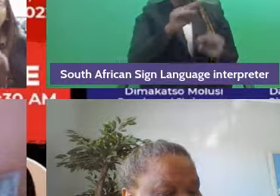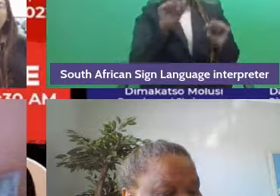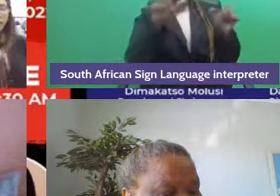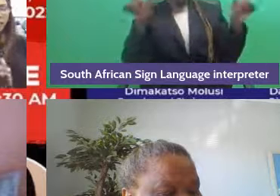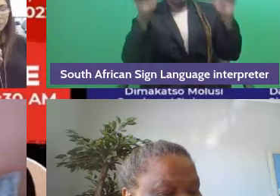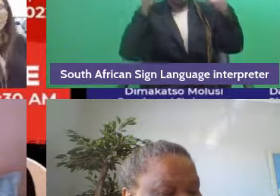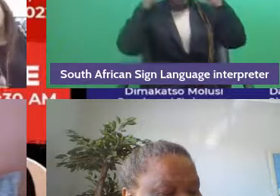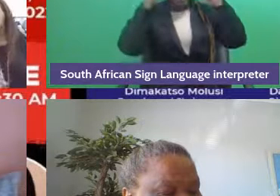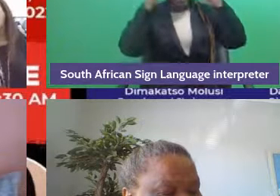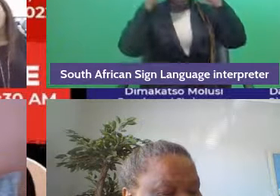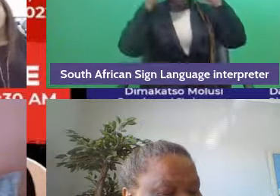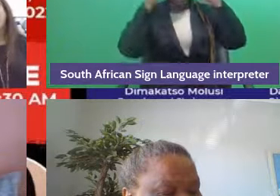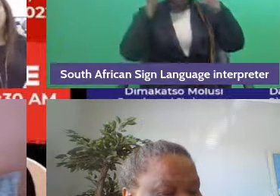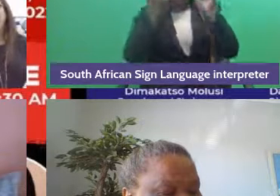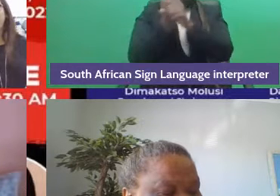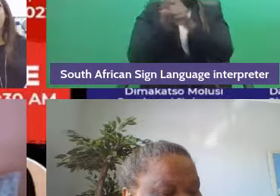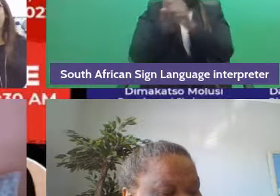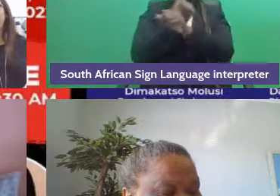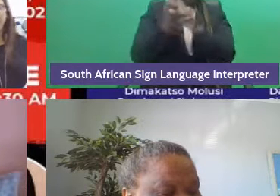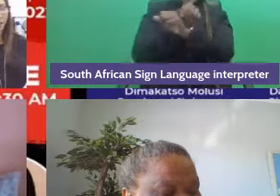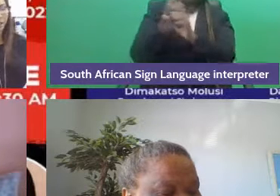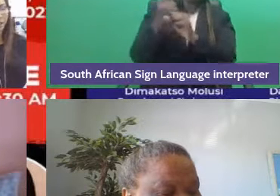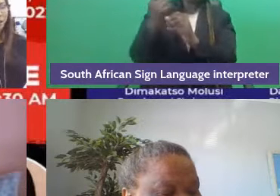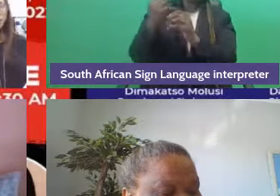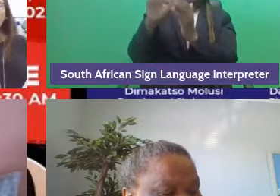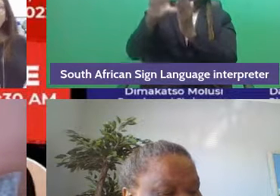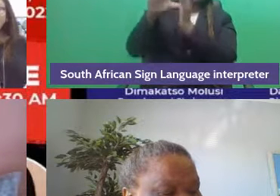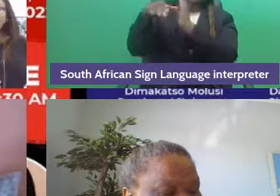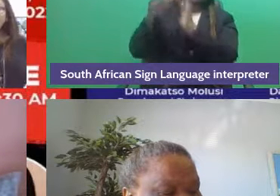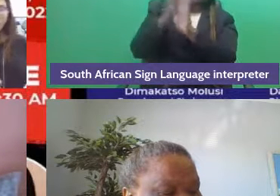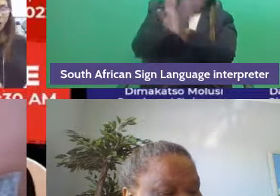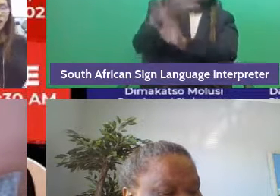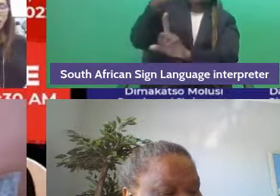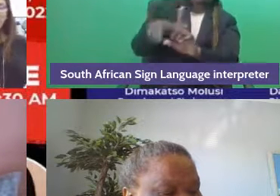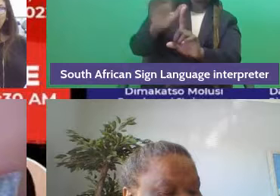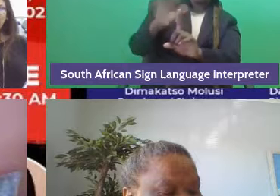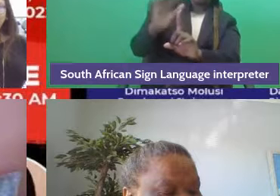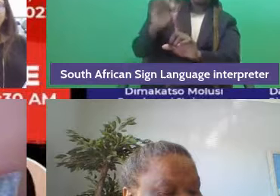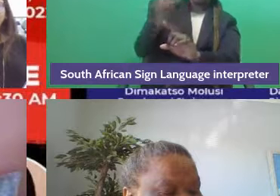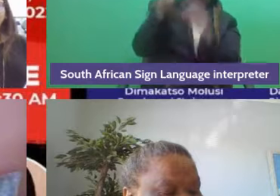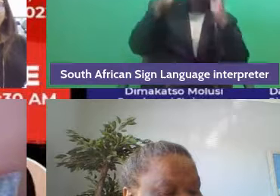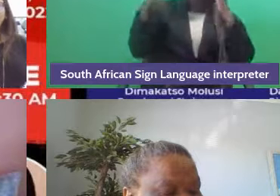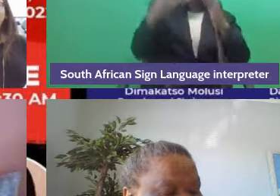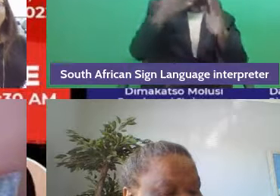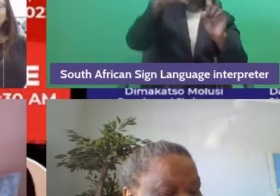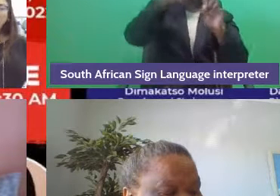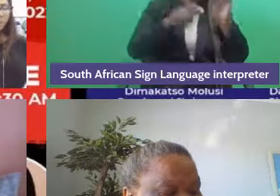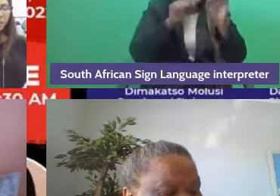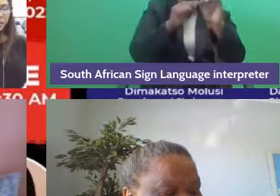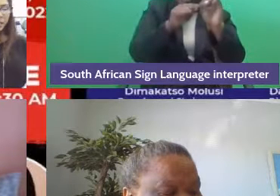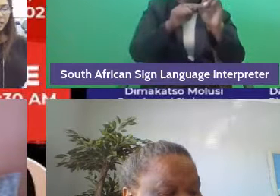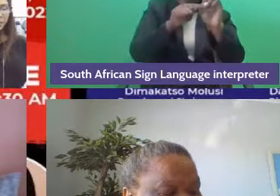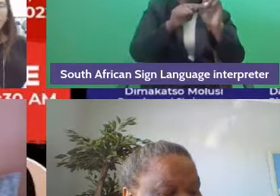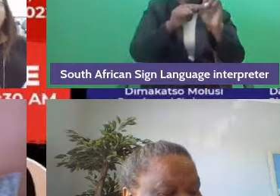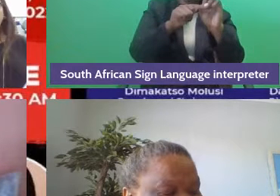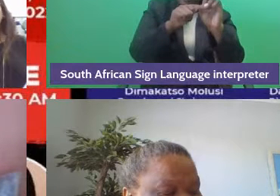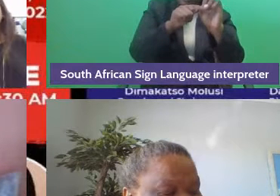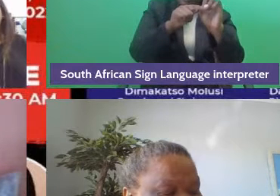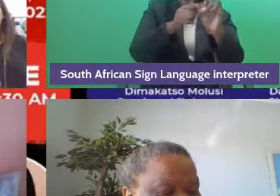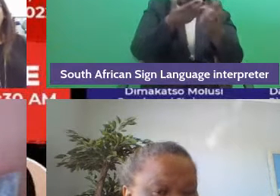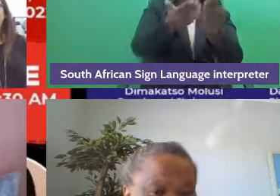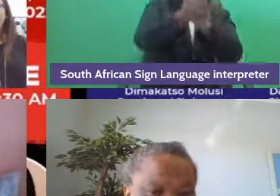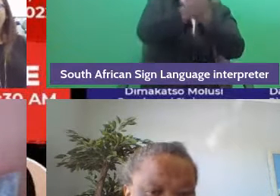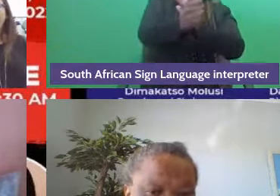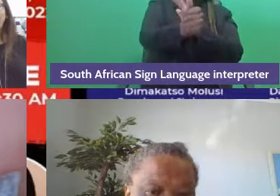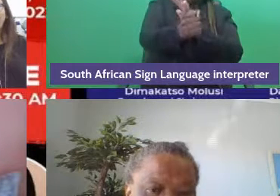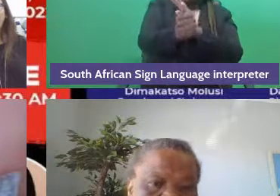always see the person before the disability. Always focus on the person and their abilities, not